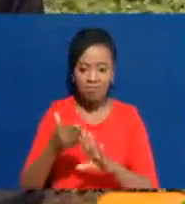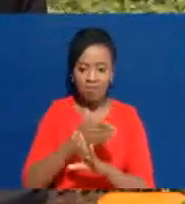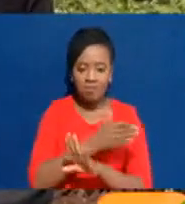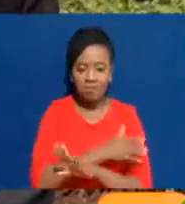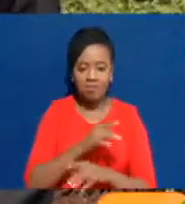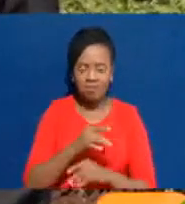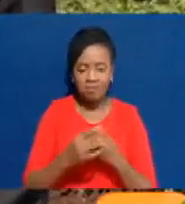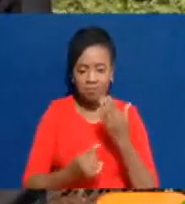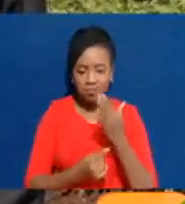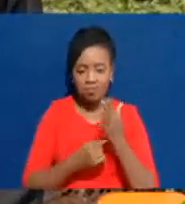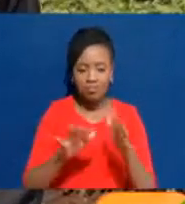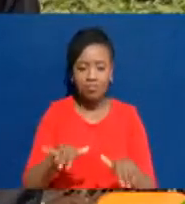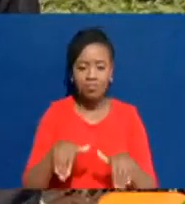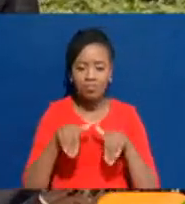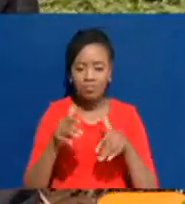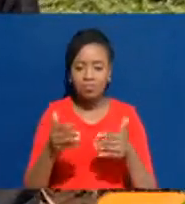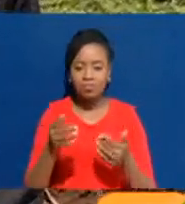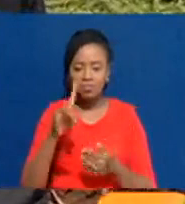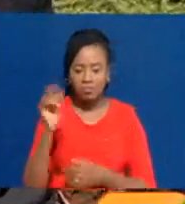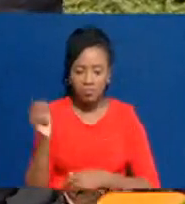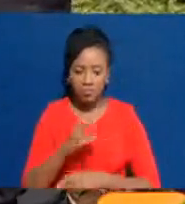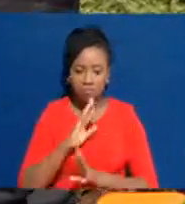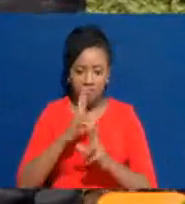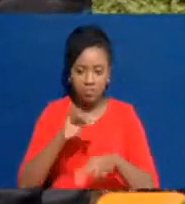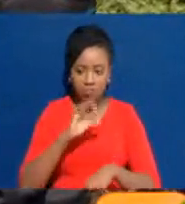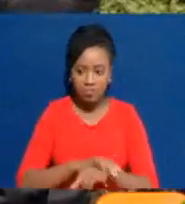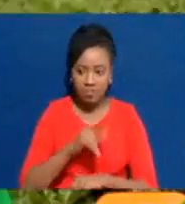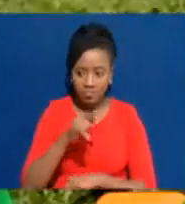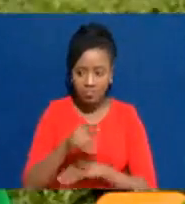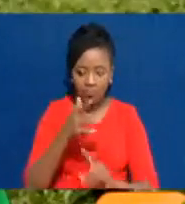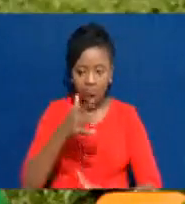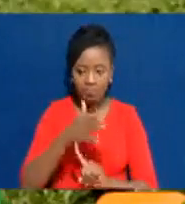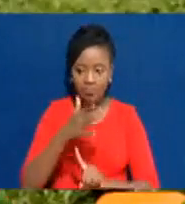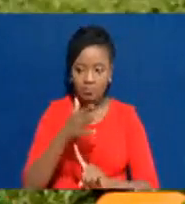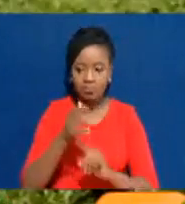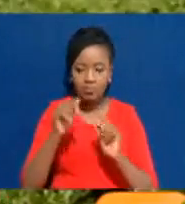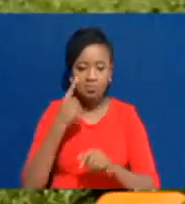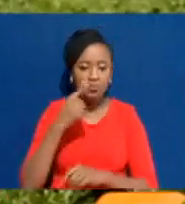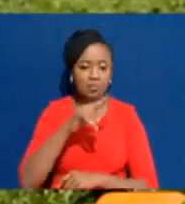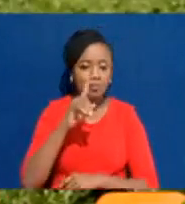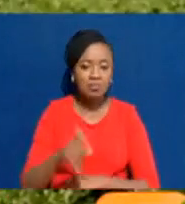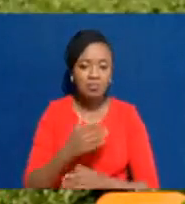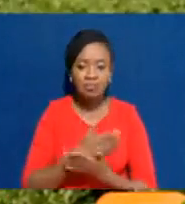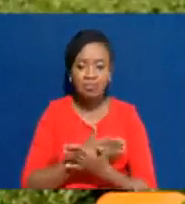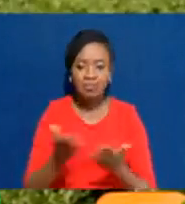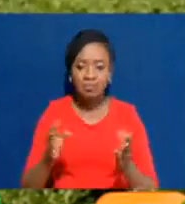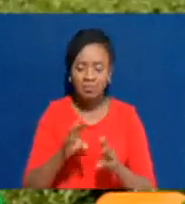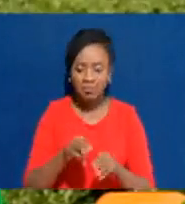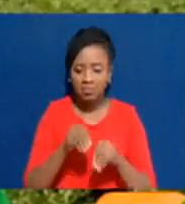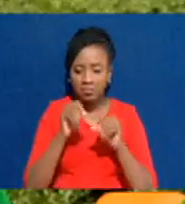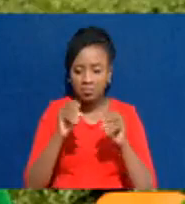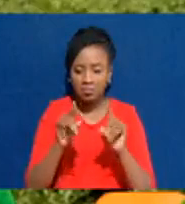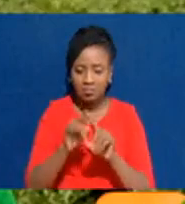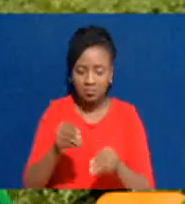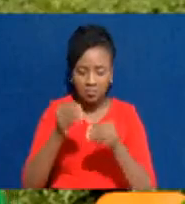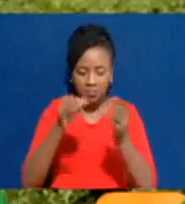month for results to be available. This technology has ability to measure any kind of soil and provide recommendation